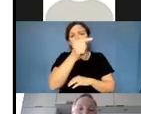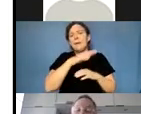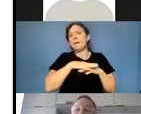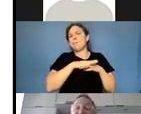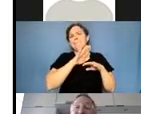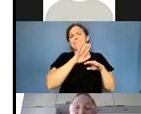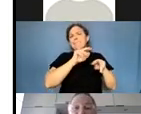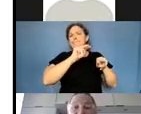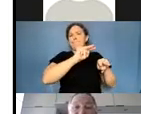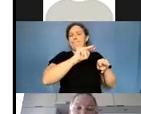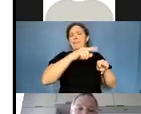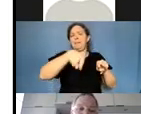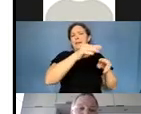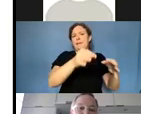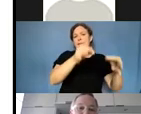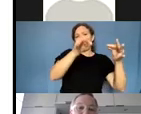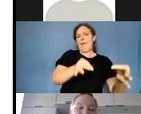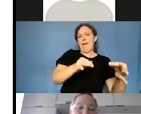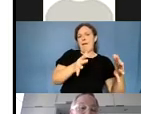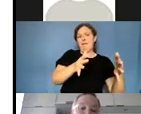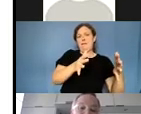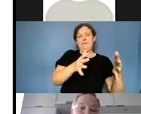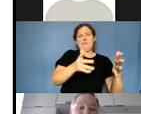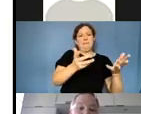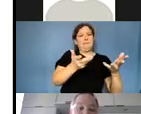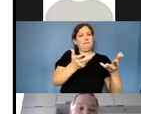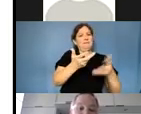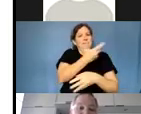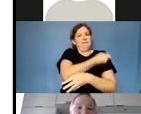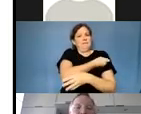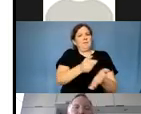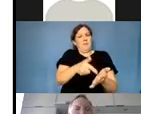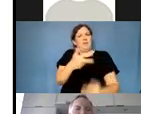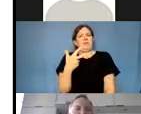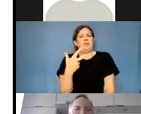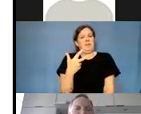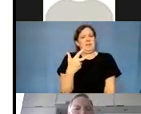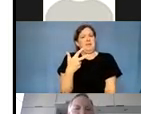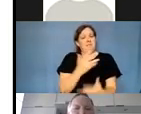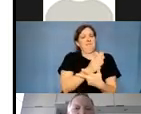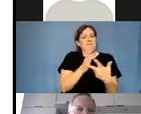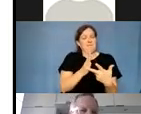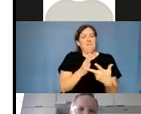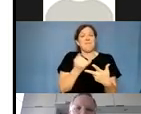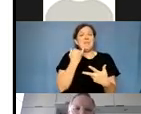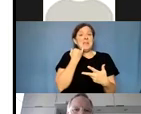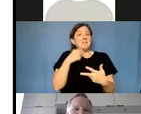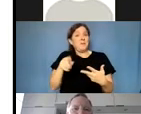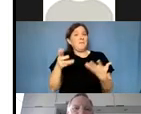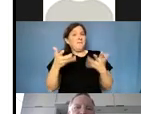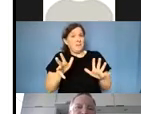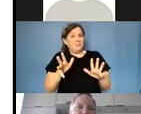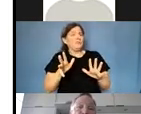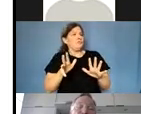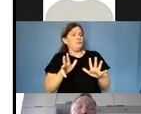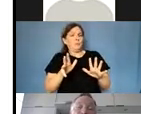the vaccine can decide that the vaccine requires 3 doses. So if you are someone or you come